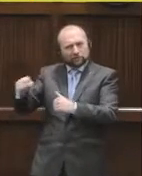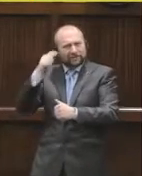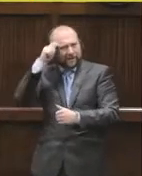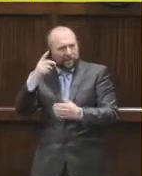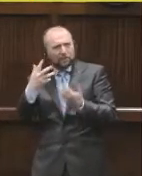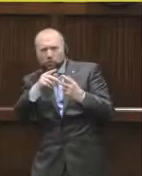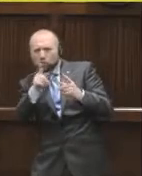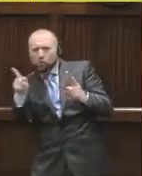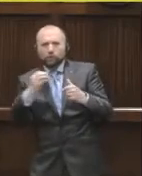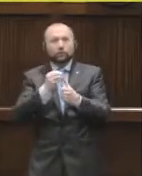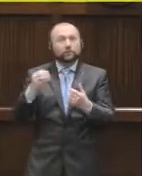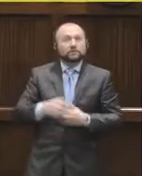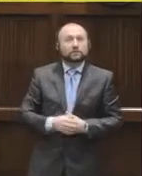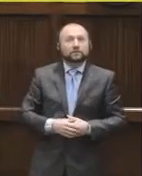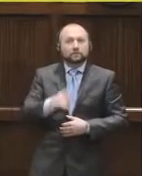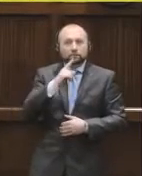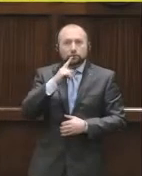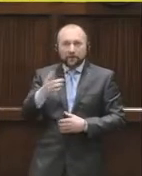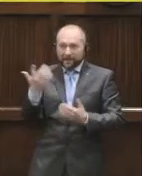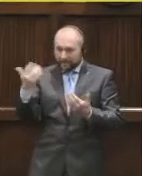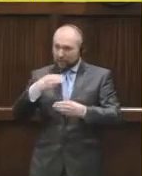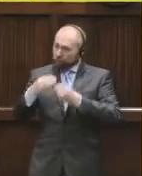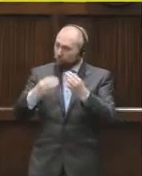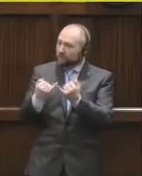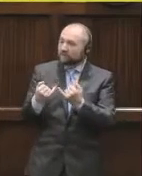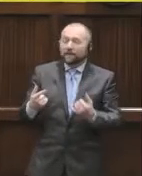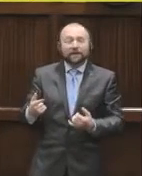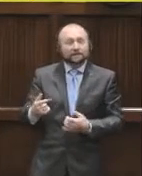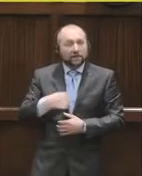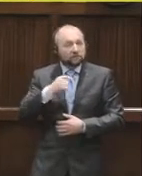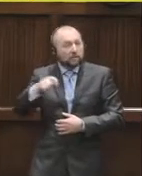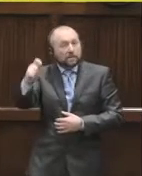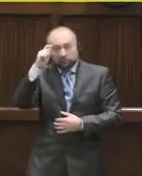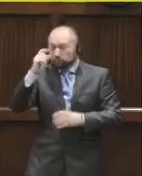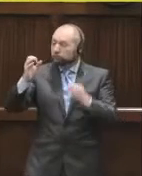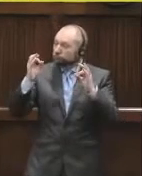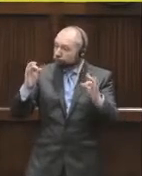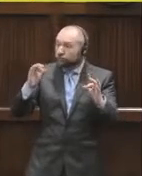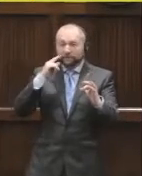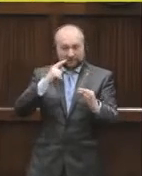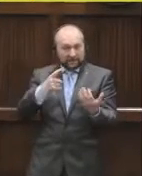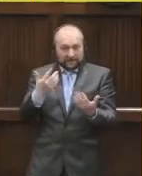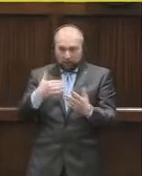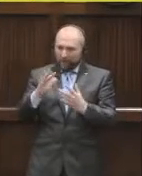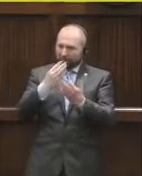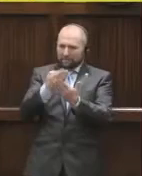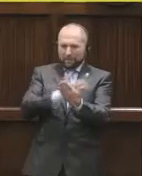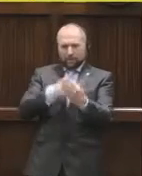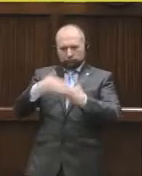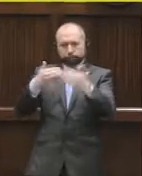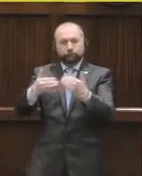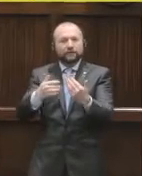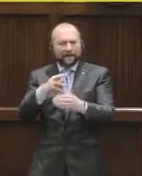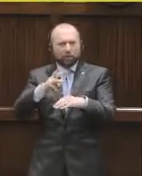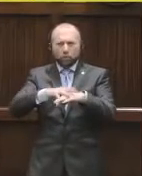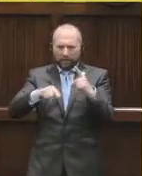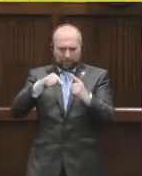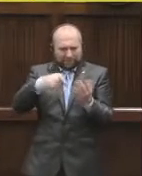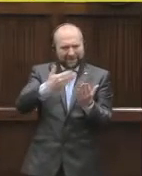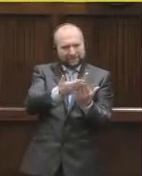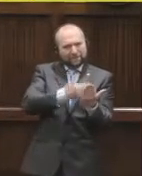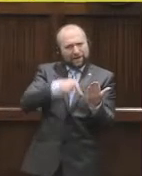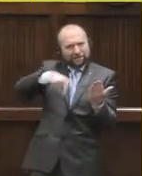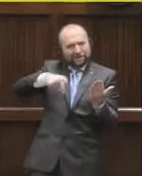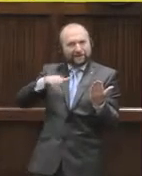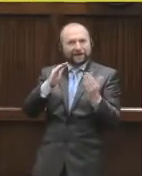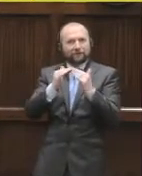Campaign that has got us this bill today. I am delighted to be able to welcome this bill to the House today and to congratulate the deaf community, the Minister